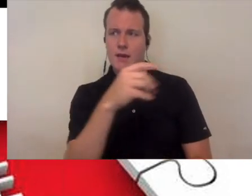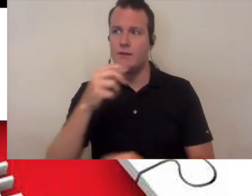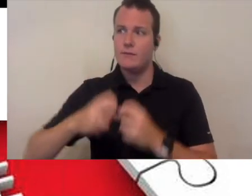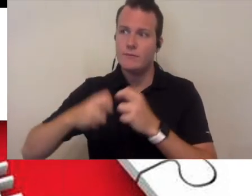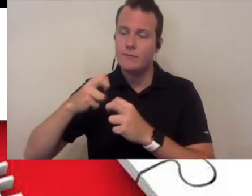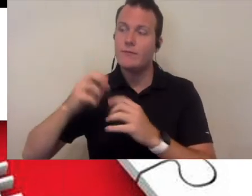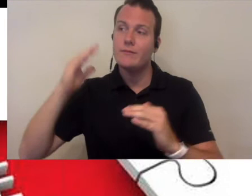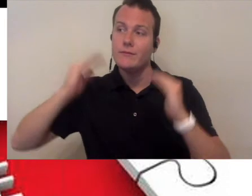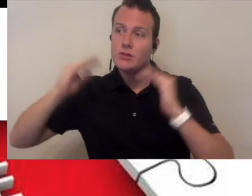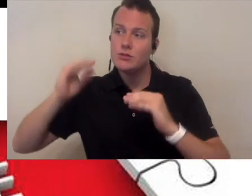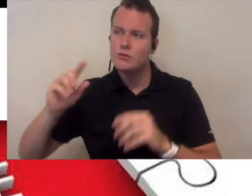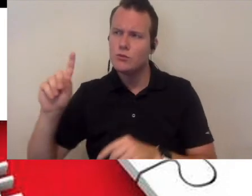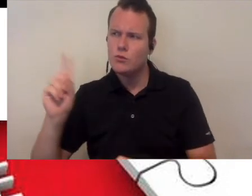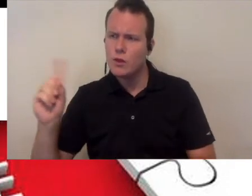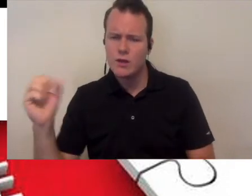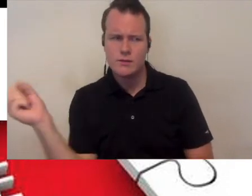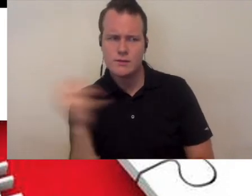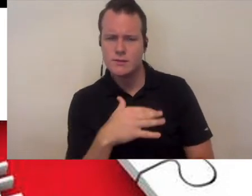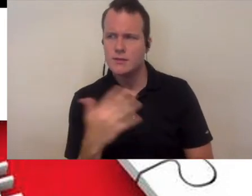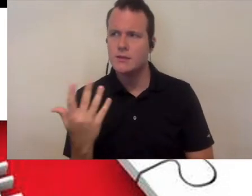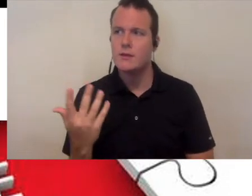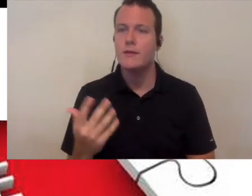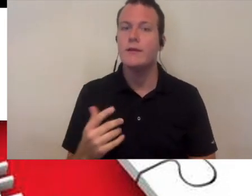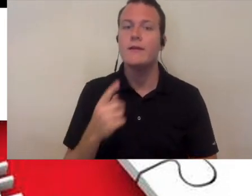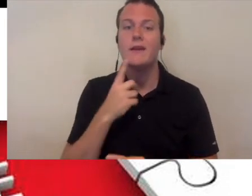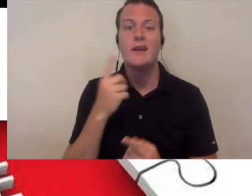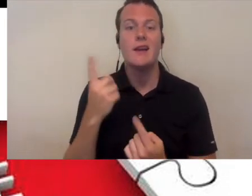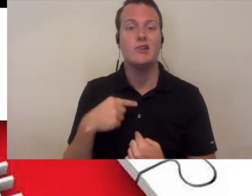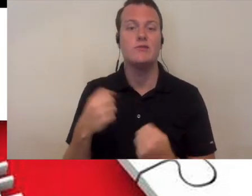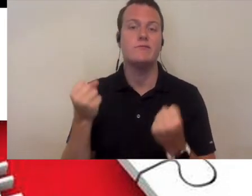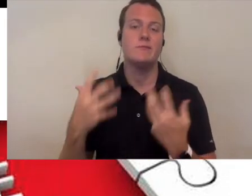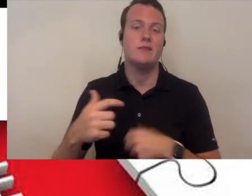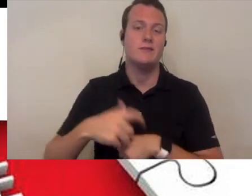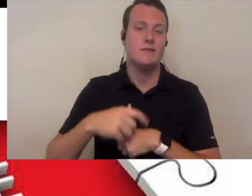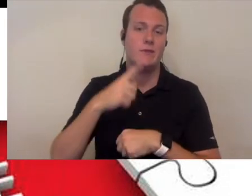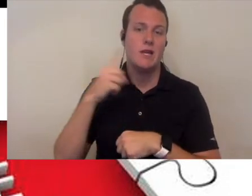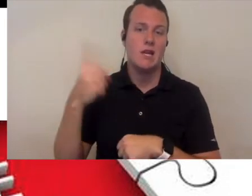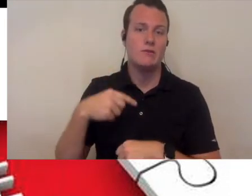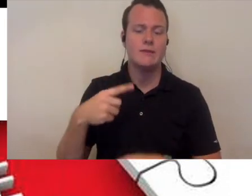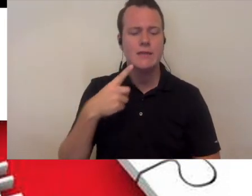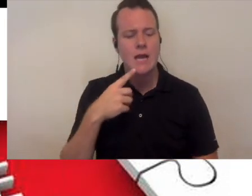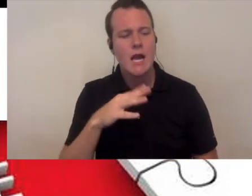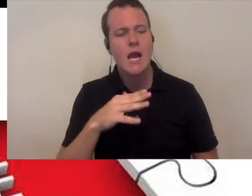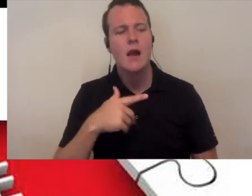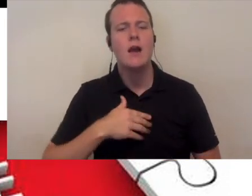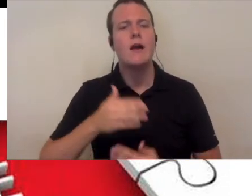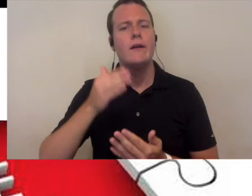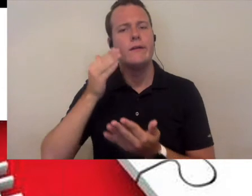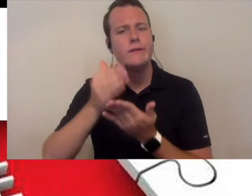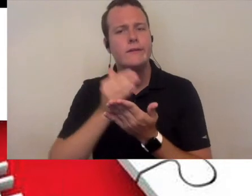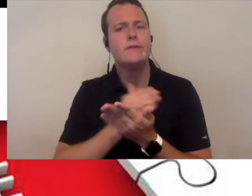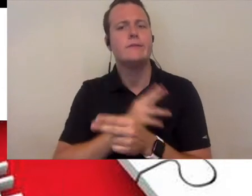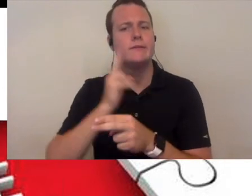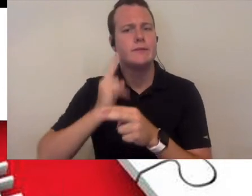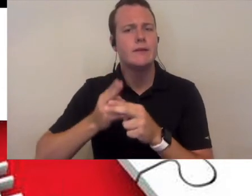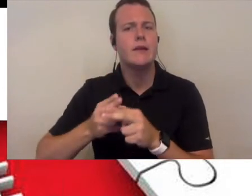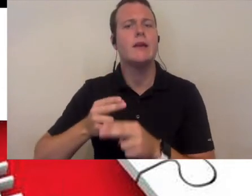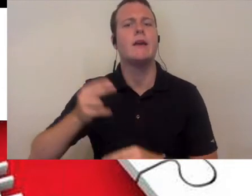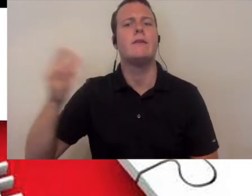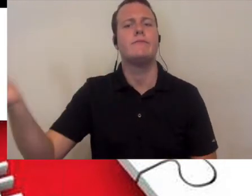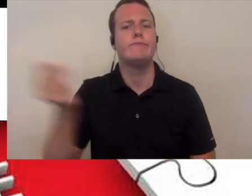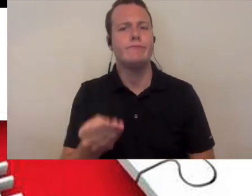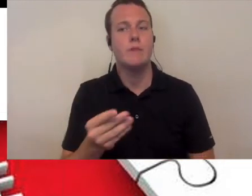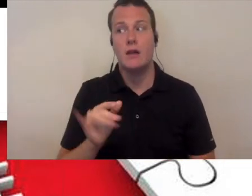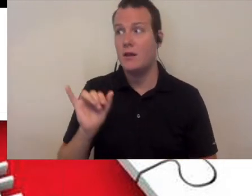And an answer that I heard many times was, well, I give them a list of names. Well, if they have a list of 4 or